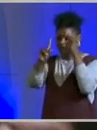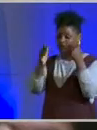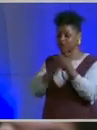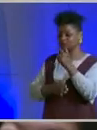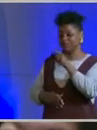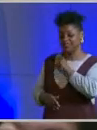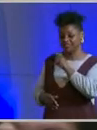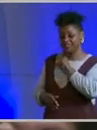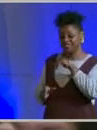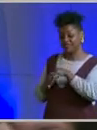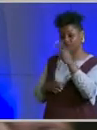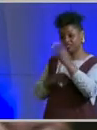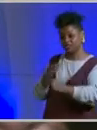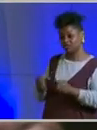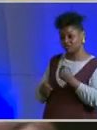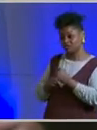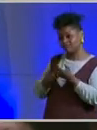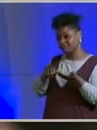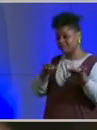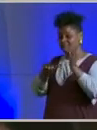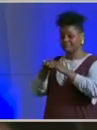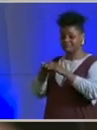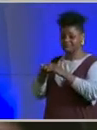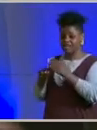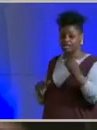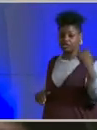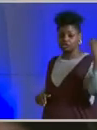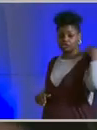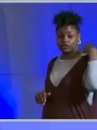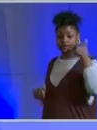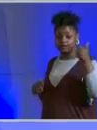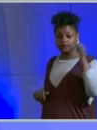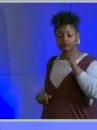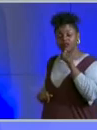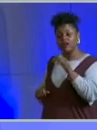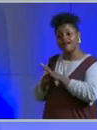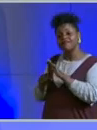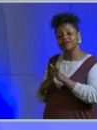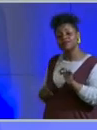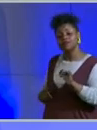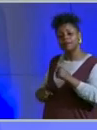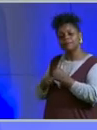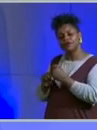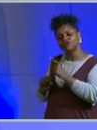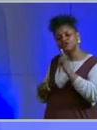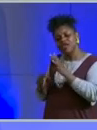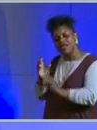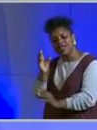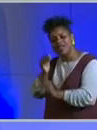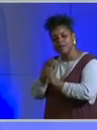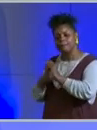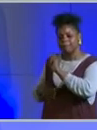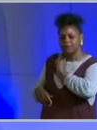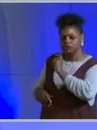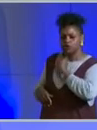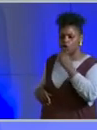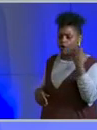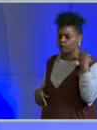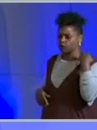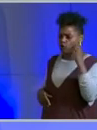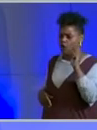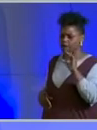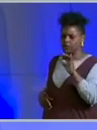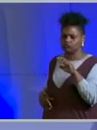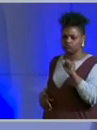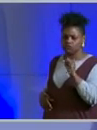the chief is also committed to make sure that those additional officers are not closed up